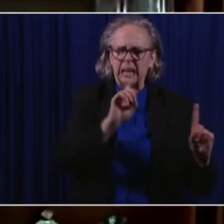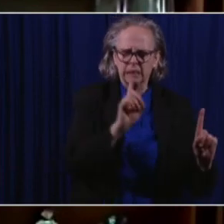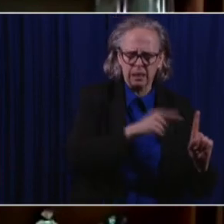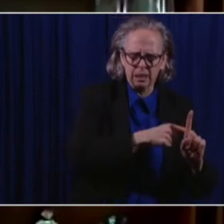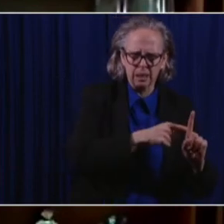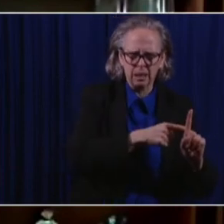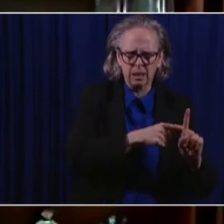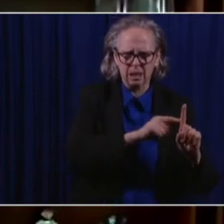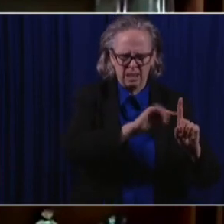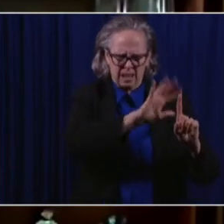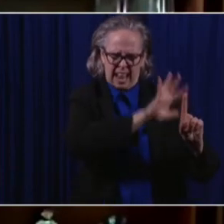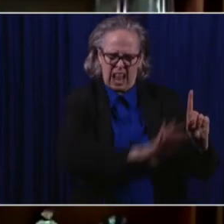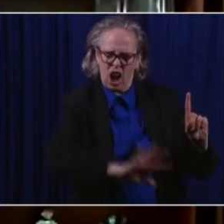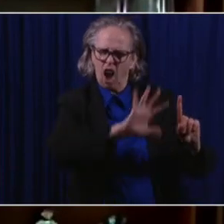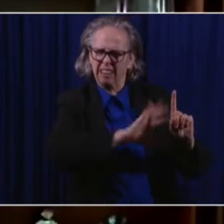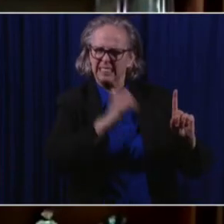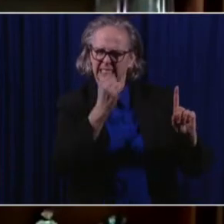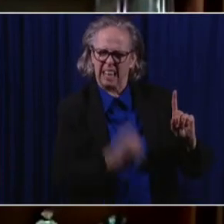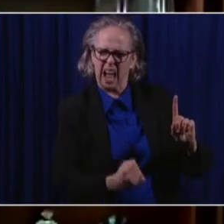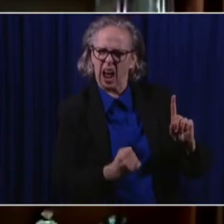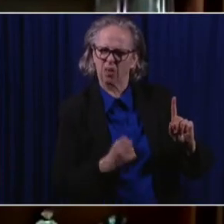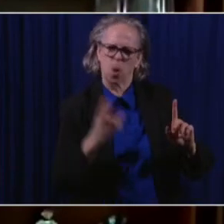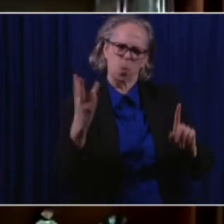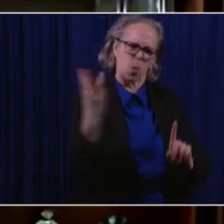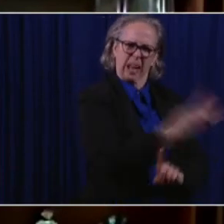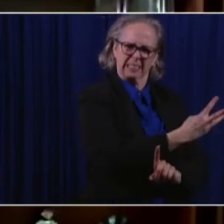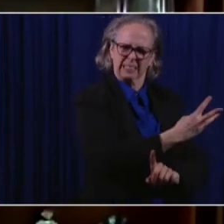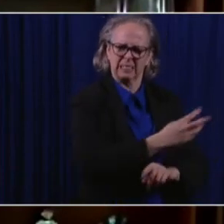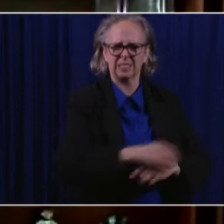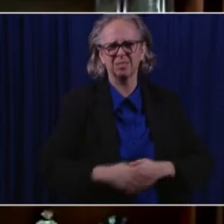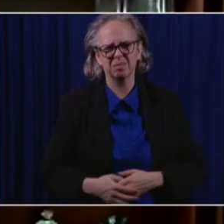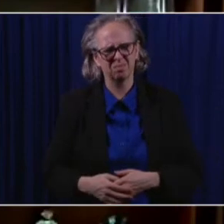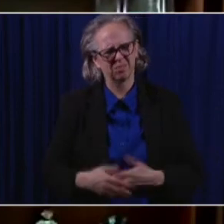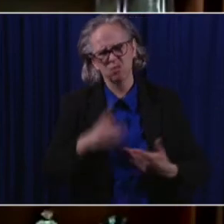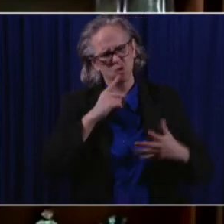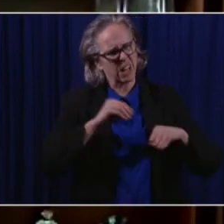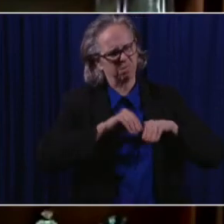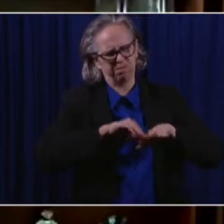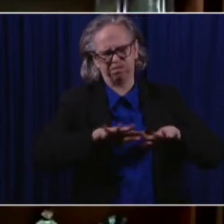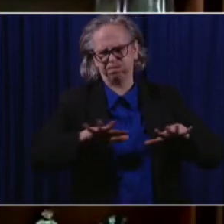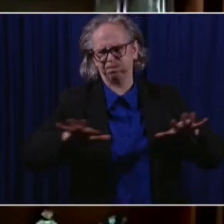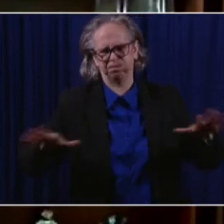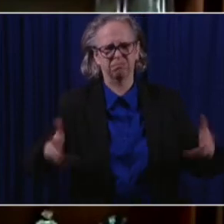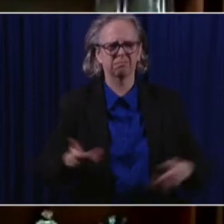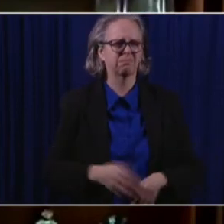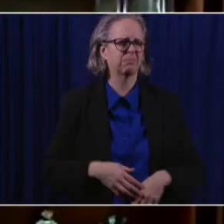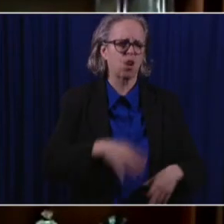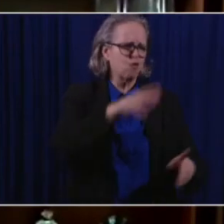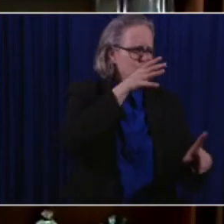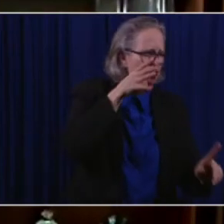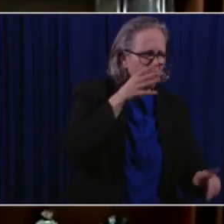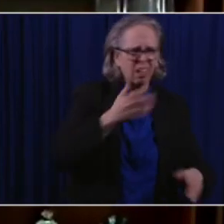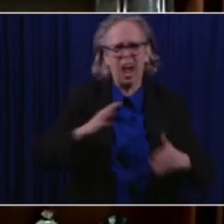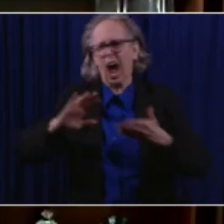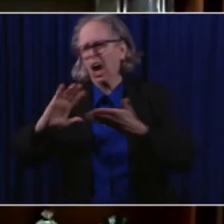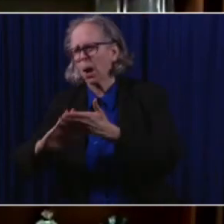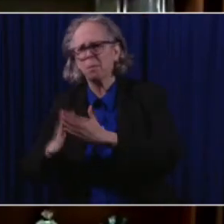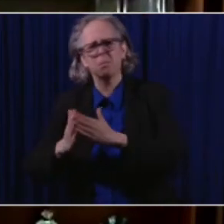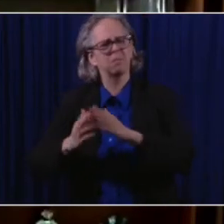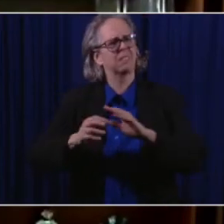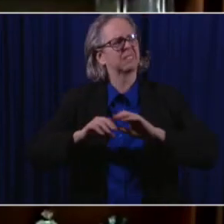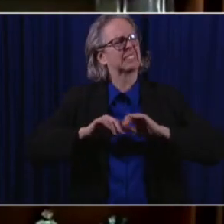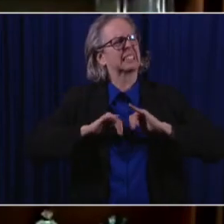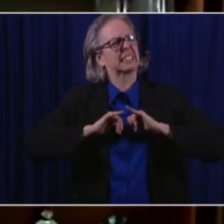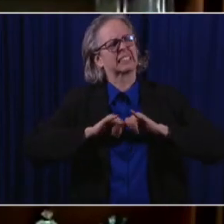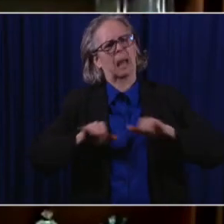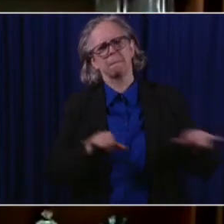proportional amount of spread throughout the entire regions, urban, suburban, and throughout the community. As mentioned before,